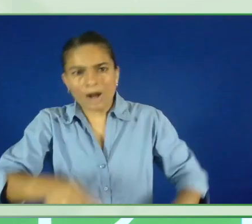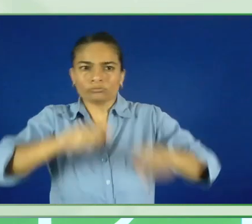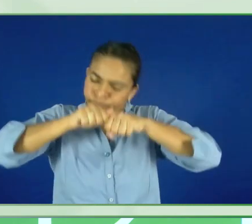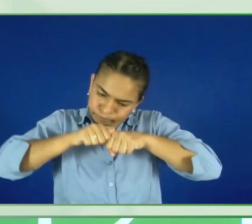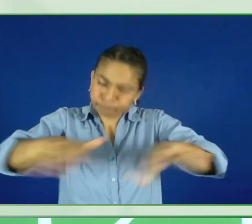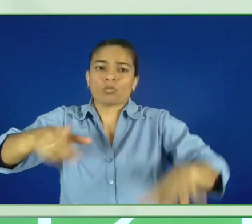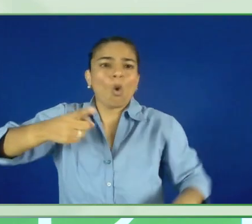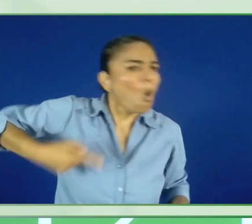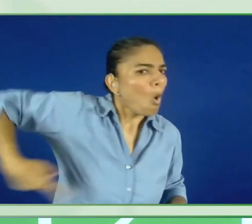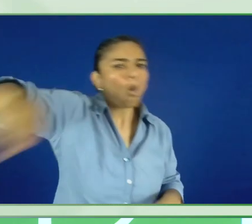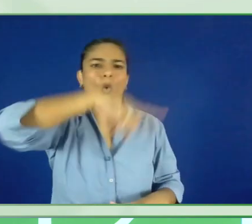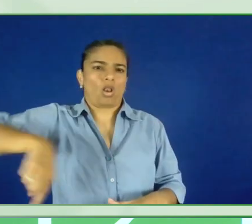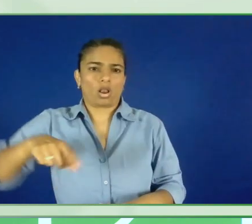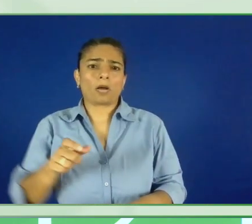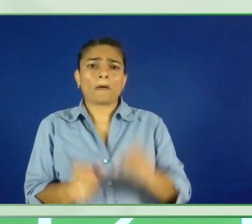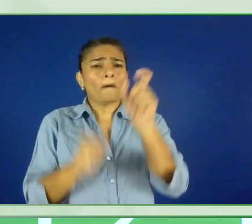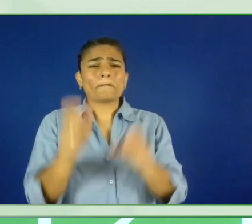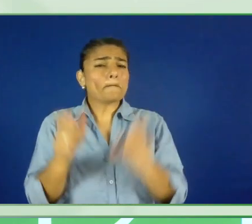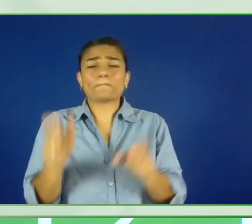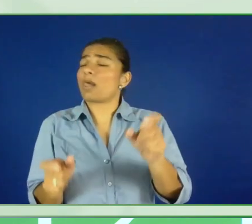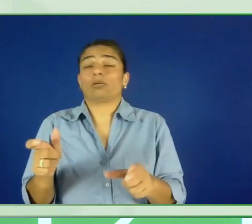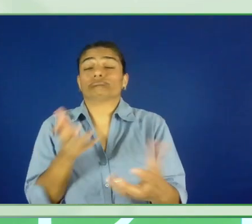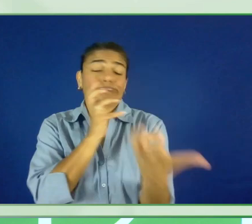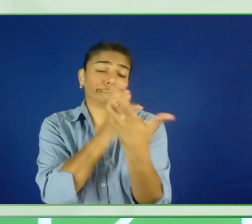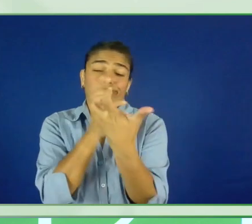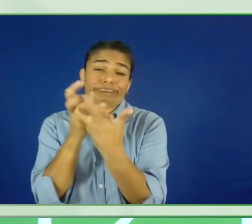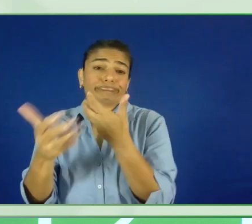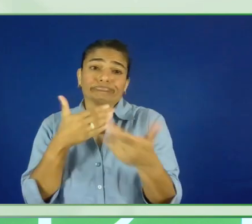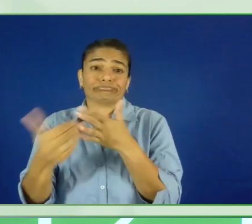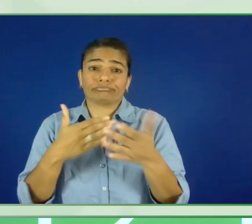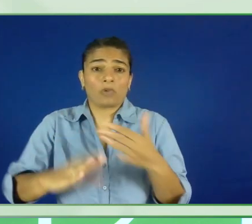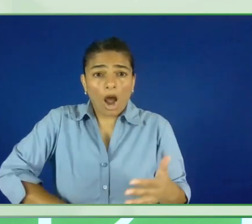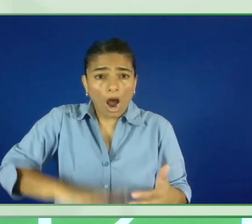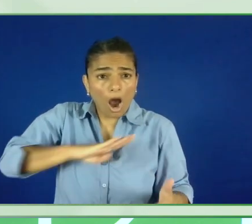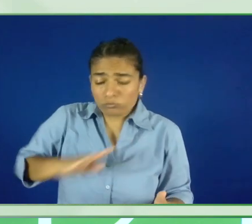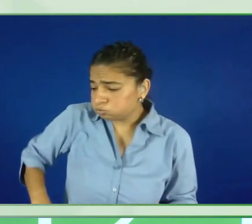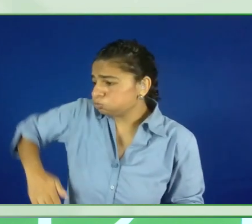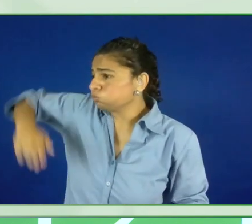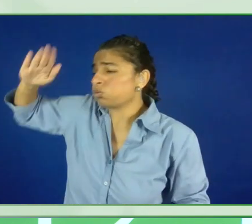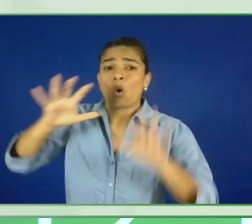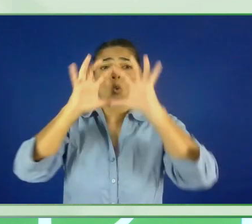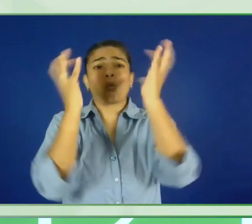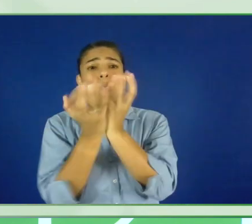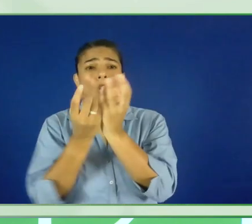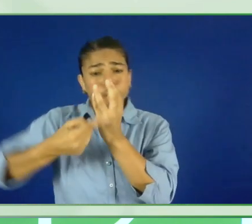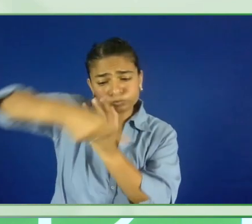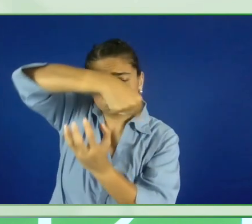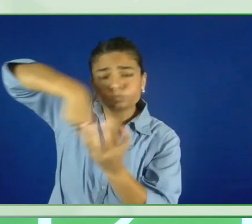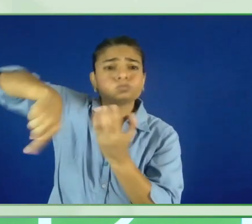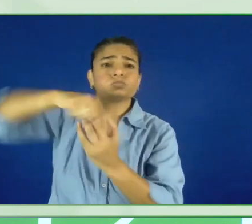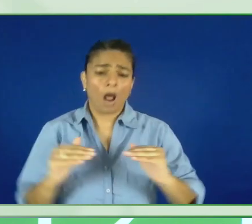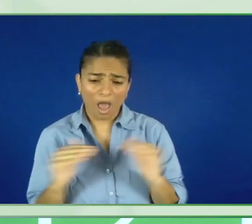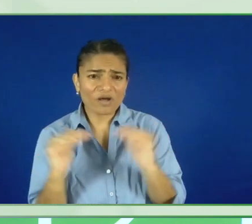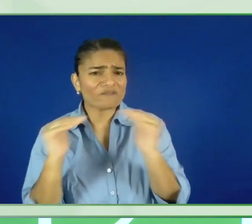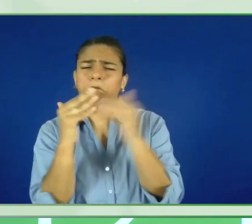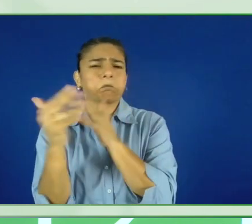mile. It has to make impact to the people rather than giving numbers to